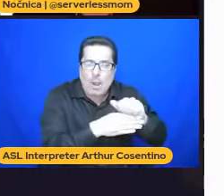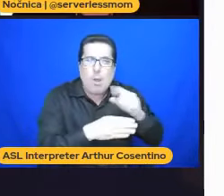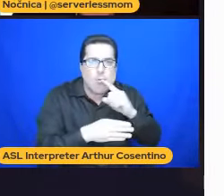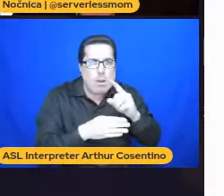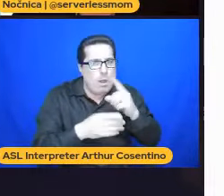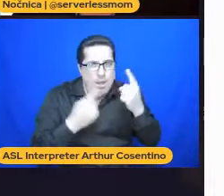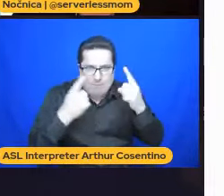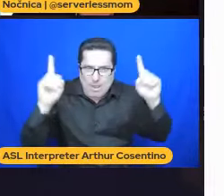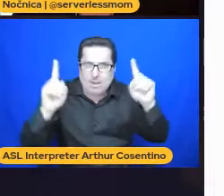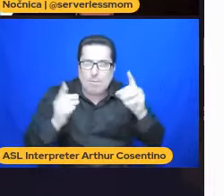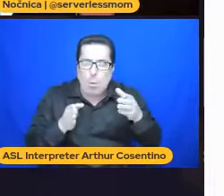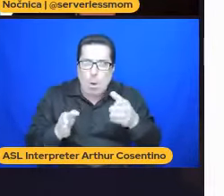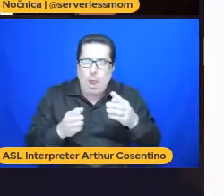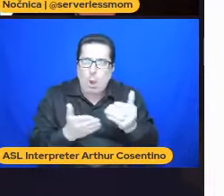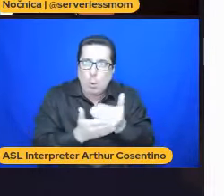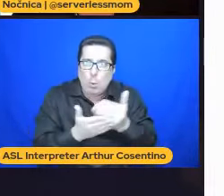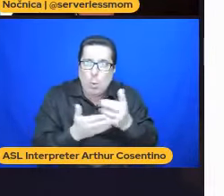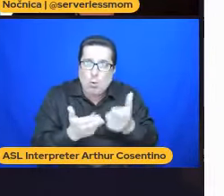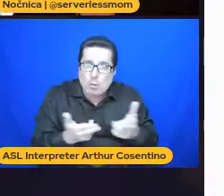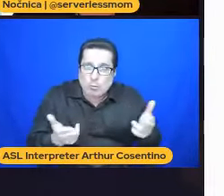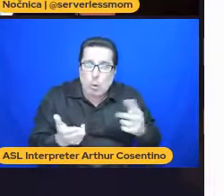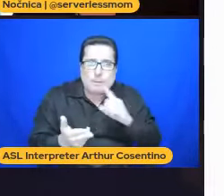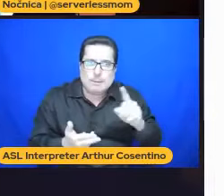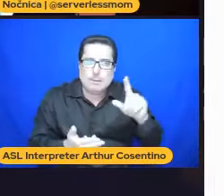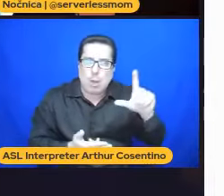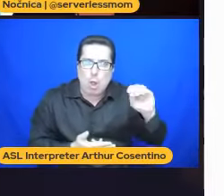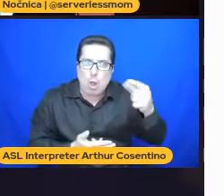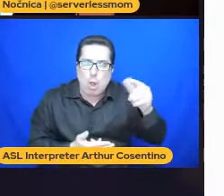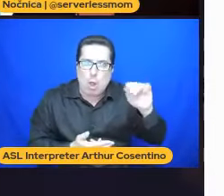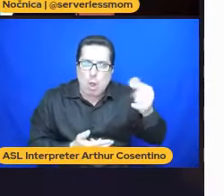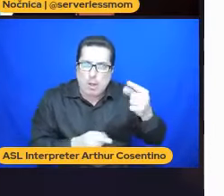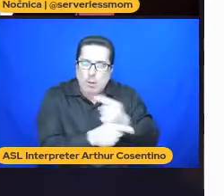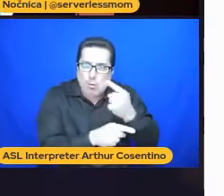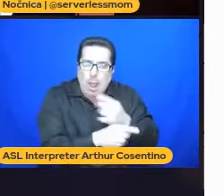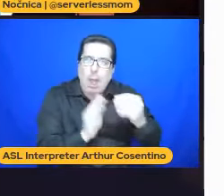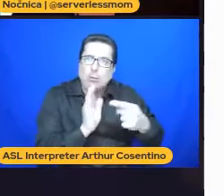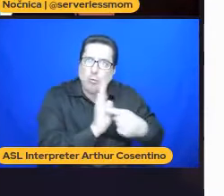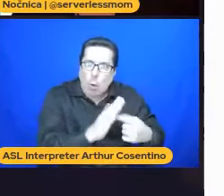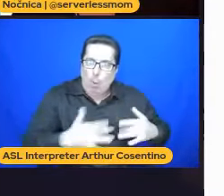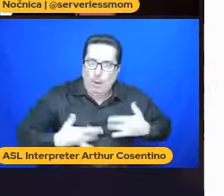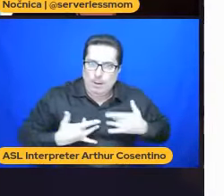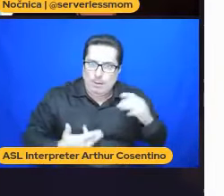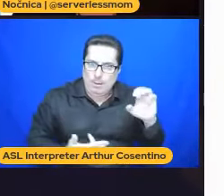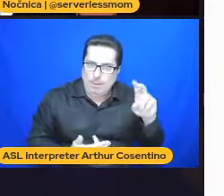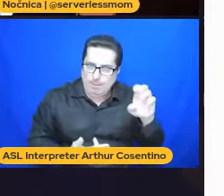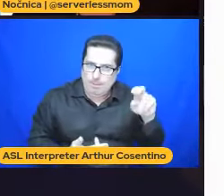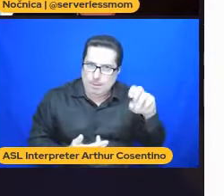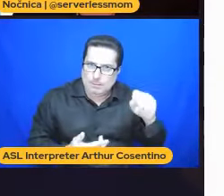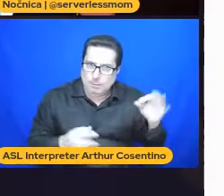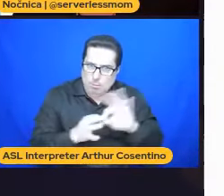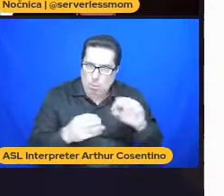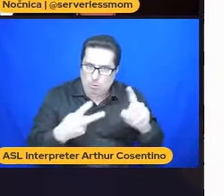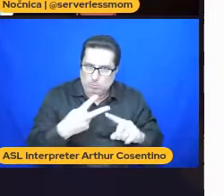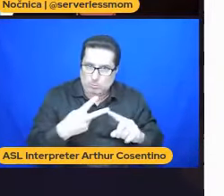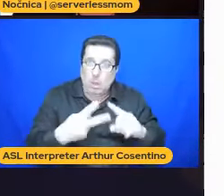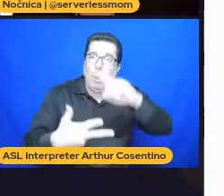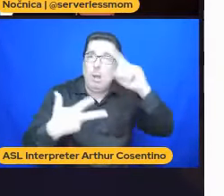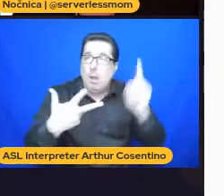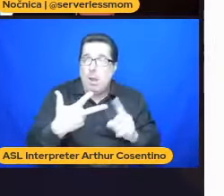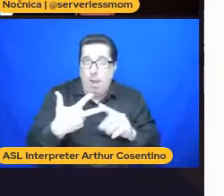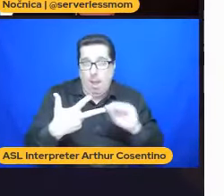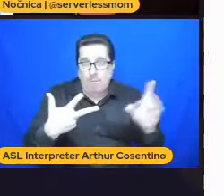sure that new resources are logging correctly and showing new events. And then obviously we want to try to connect